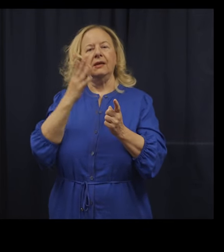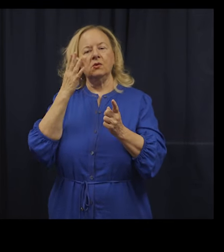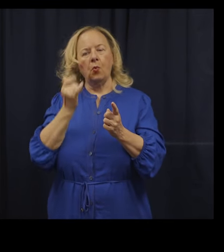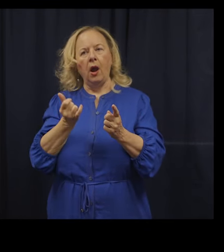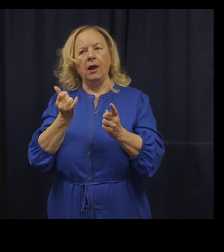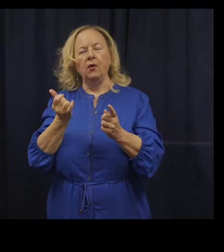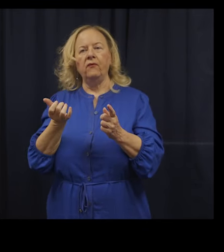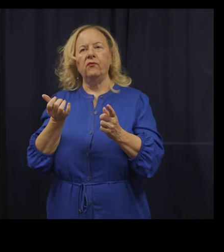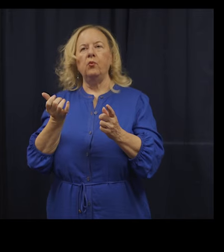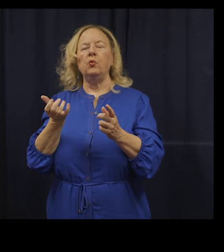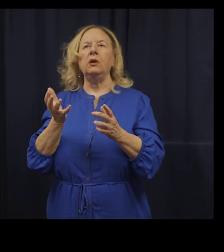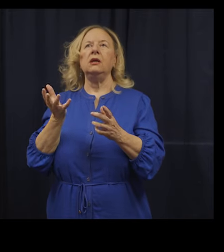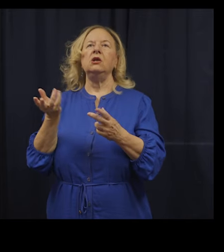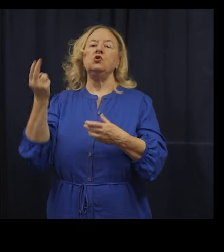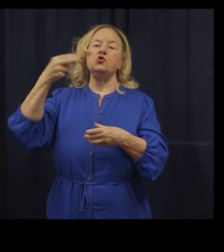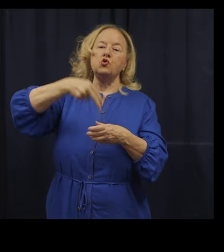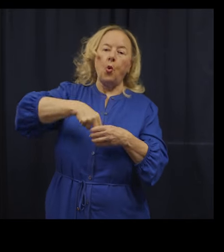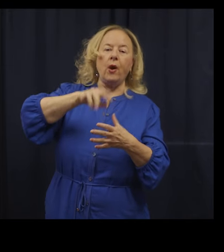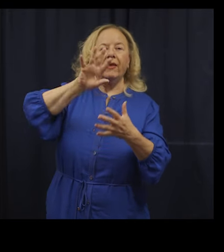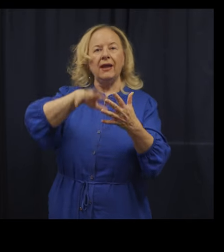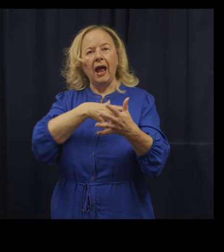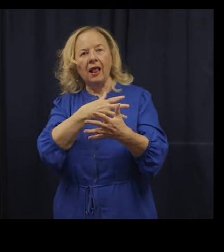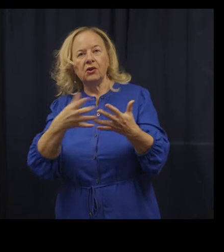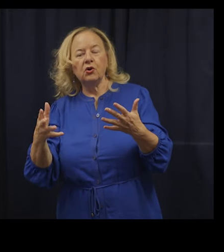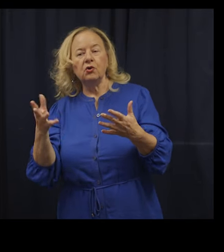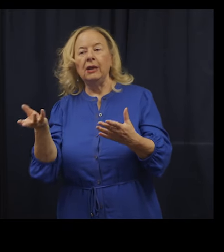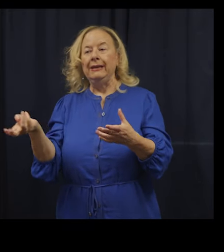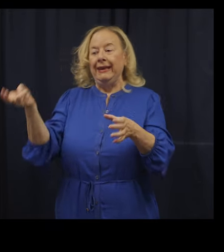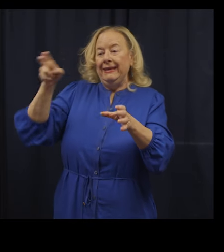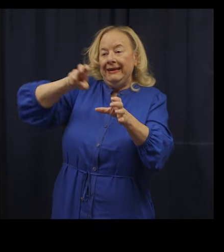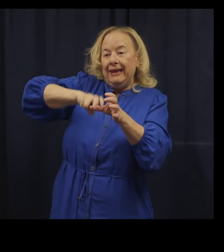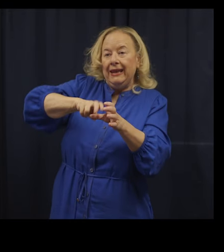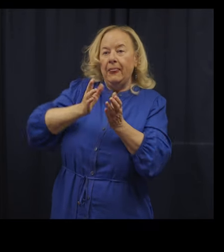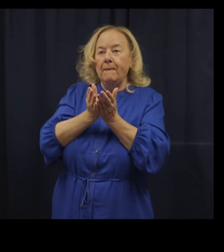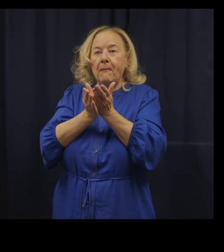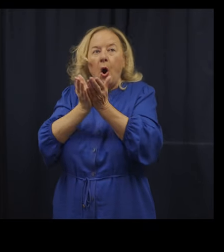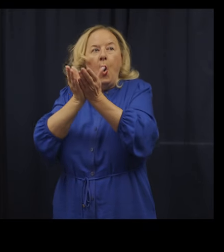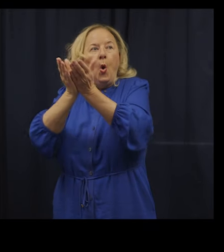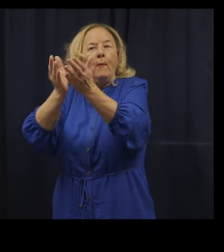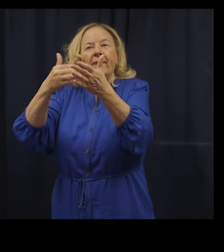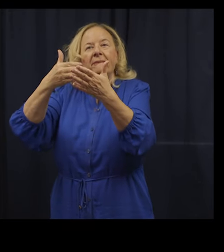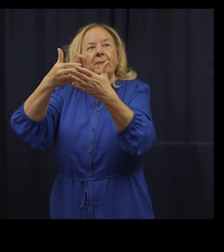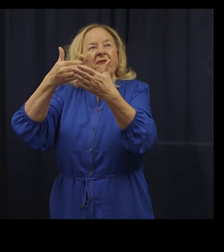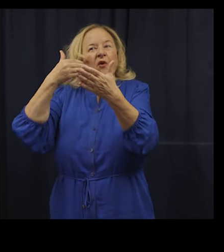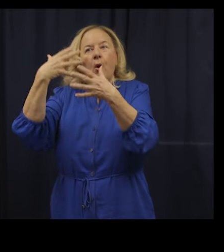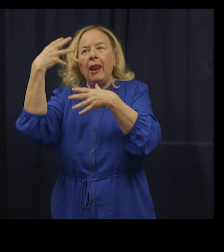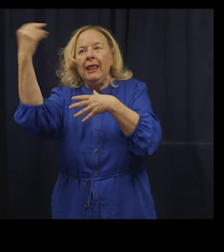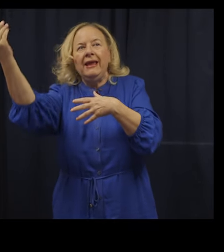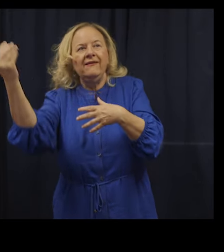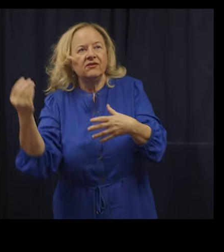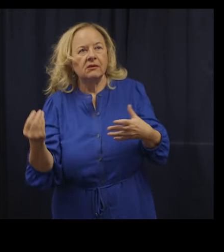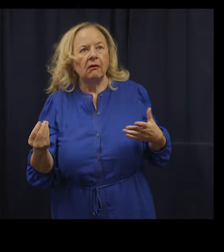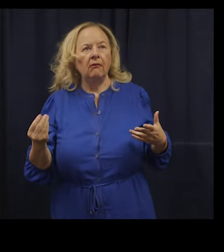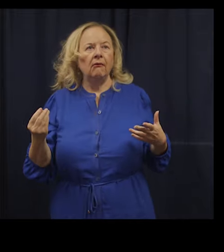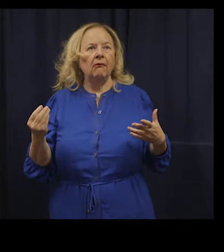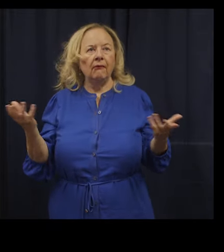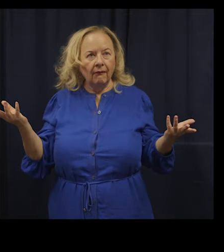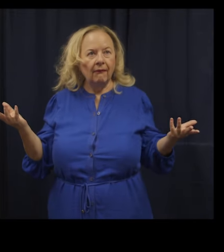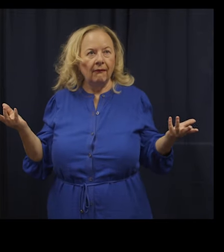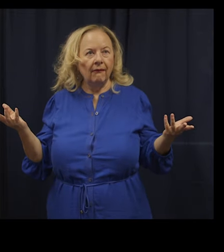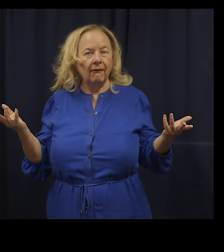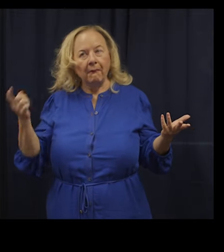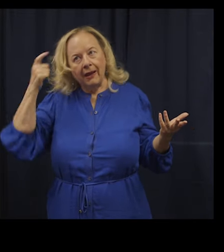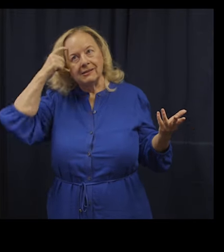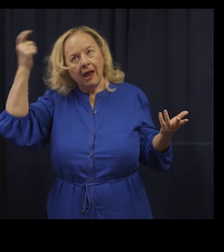calendar. If we want to know when to get on the boat before it sails. So with that said, here at